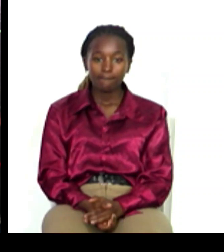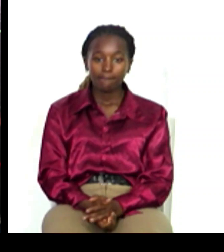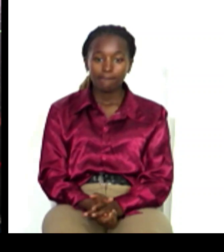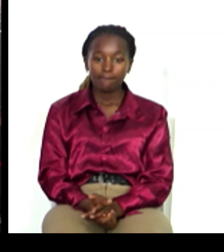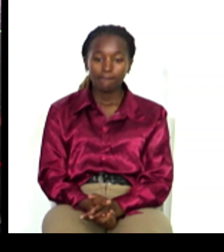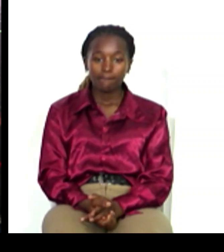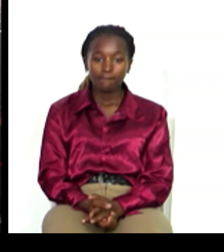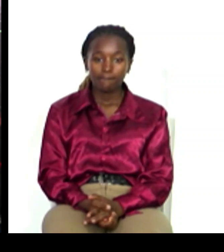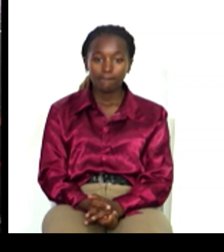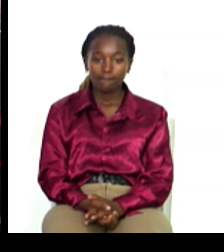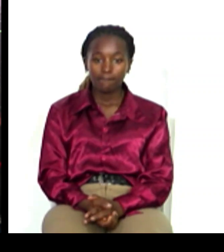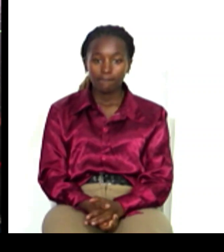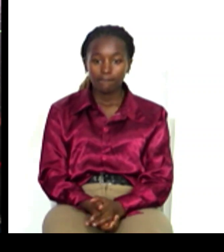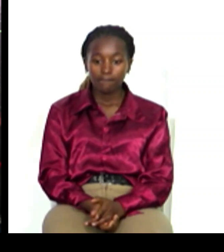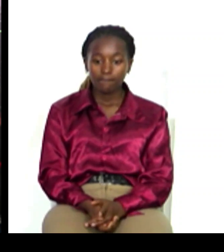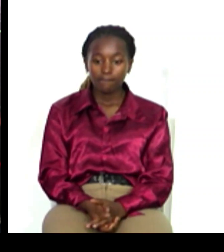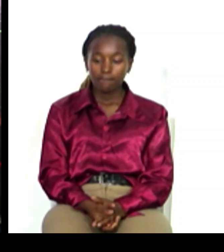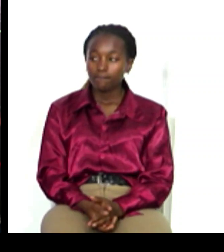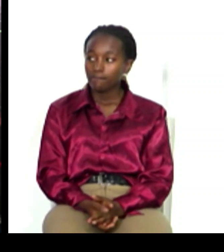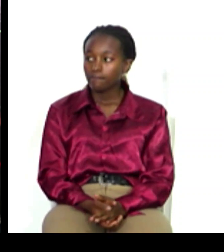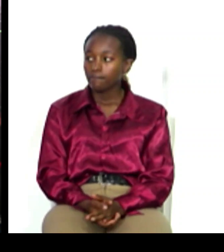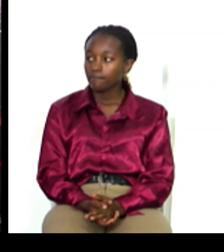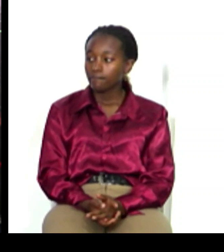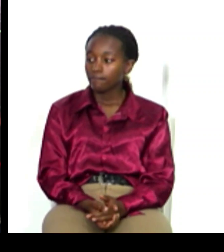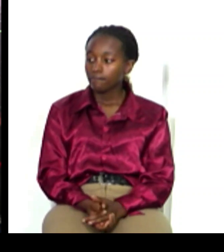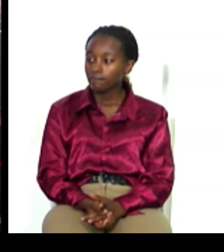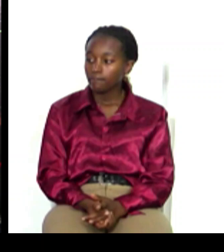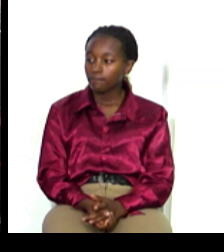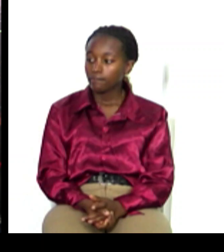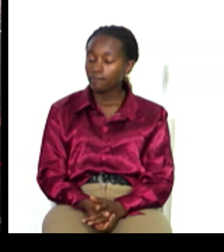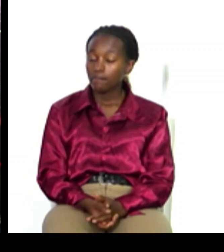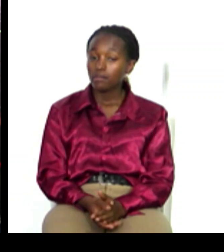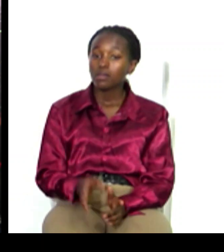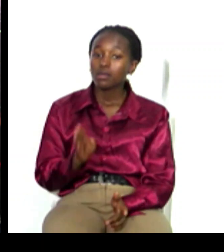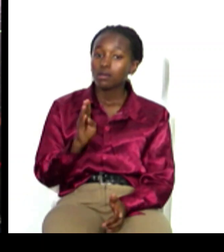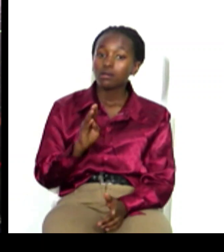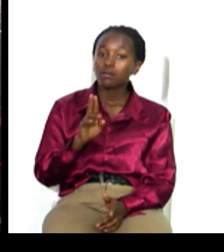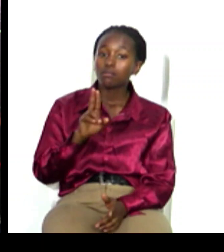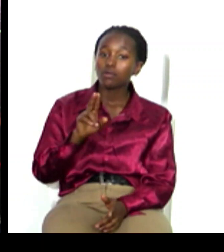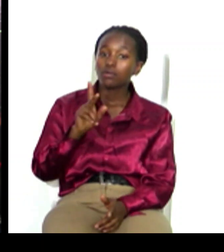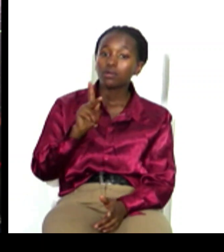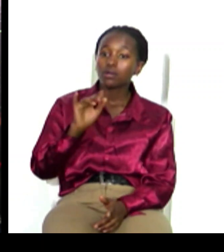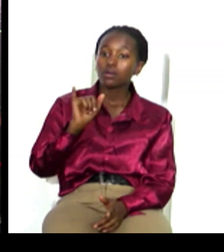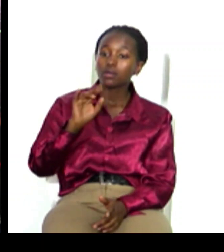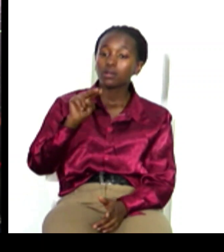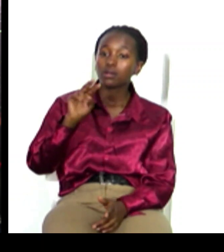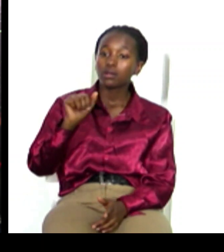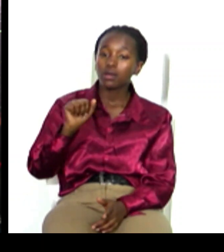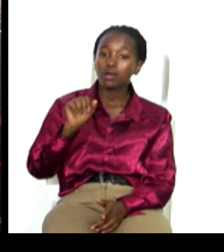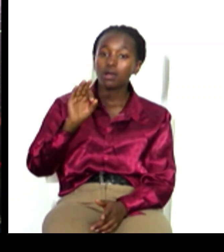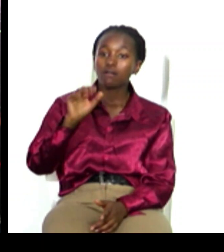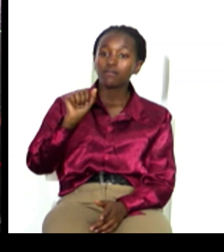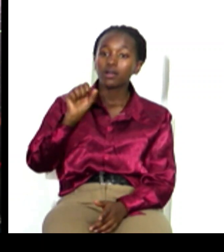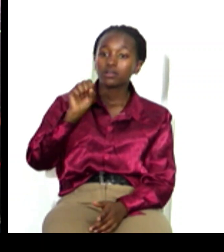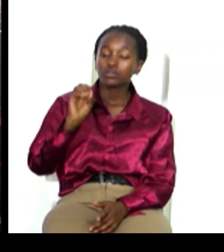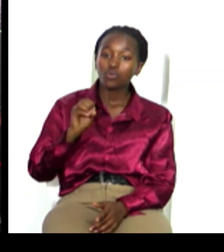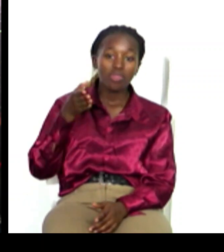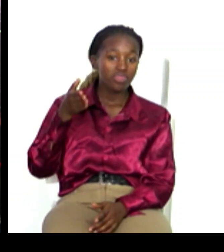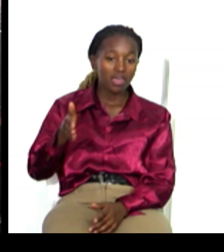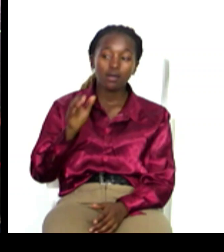the other SADC nations? There are so many, like Burkina Faso say that they're not going to vote for Raila, but they are not going to vote.